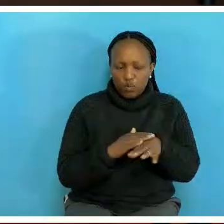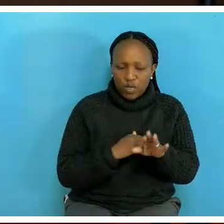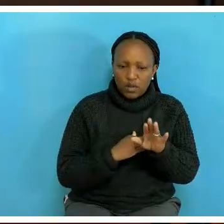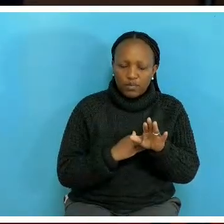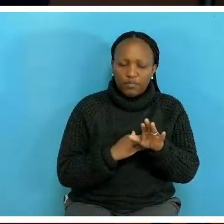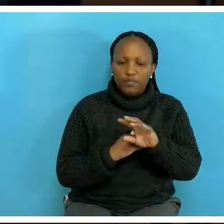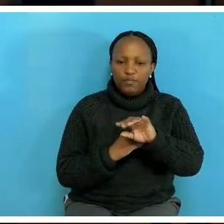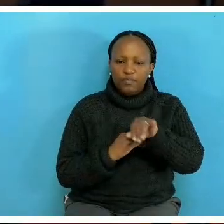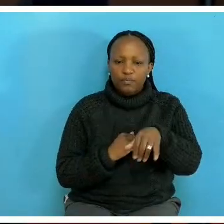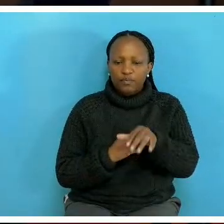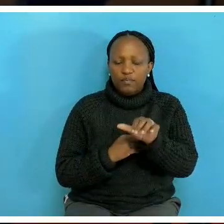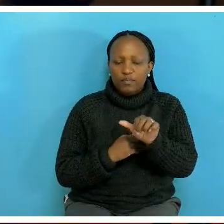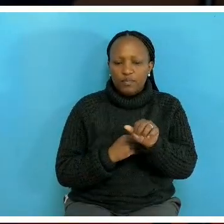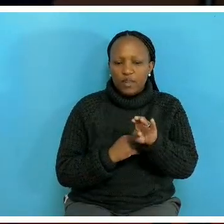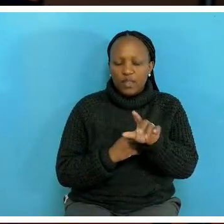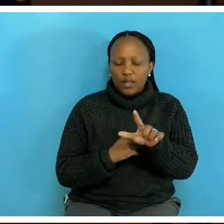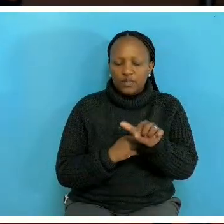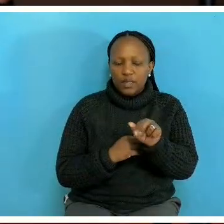Jabulani Mall when we go to,